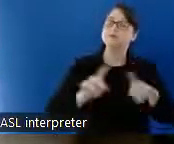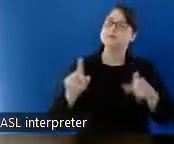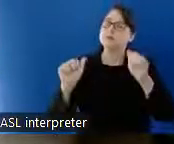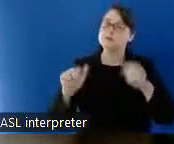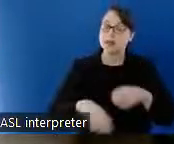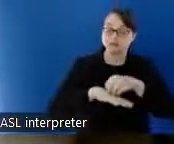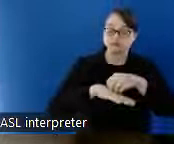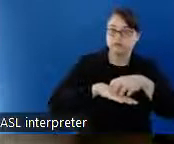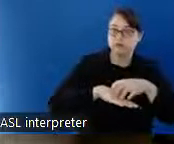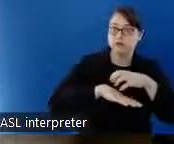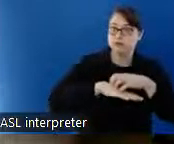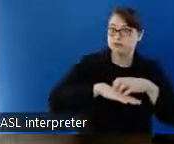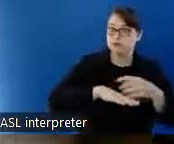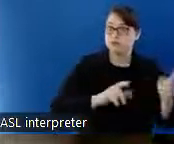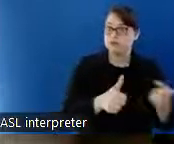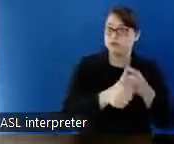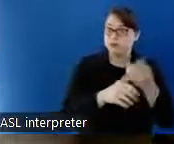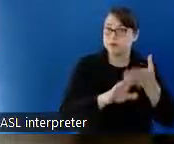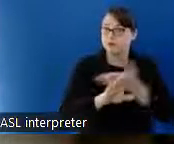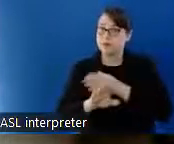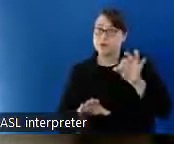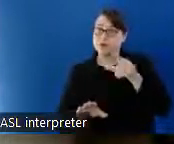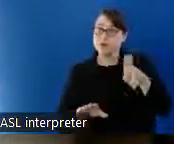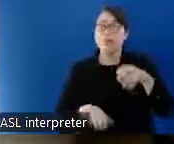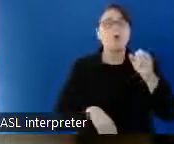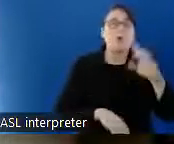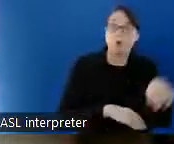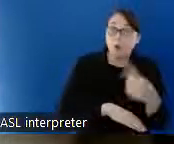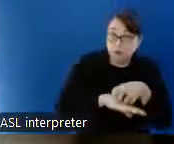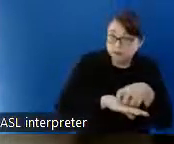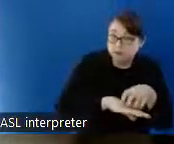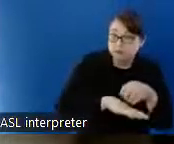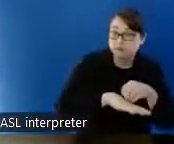the other symptoms, and some people only ever have a rash.